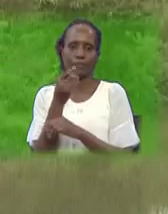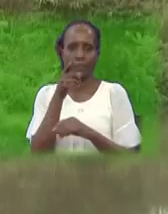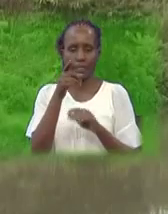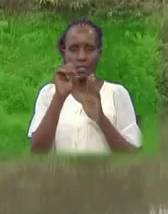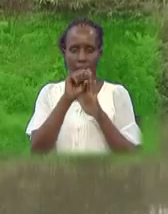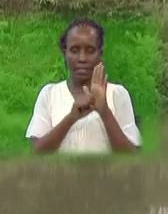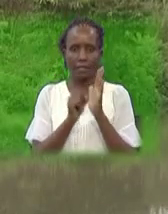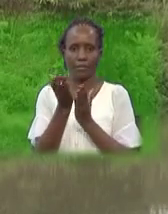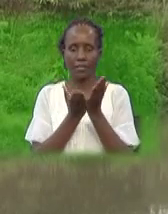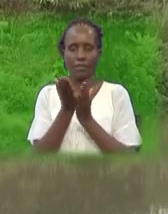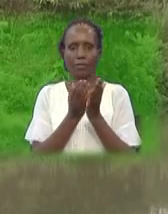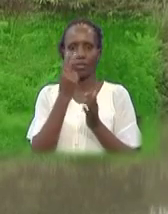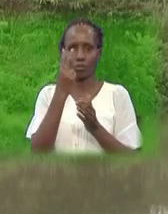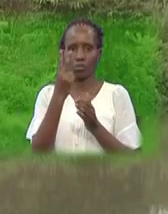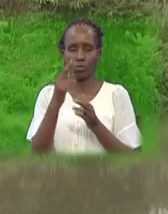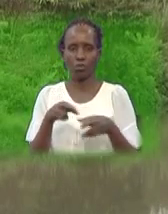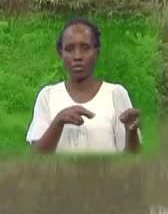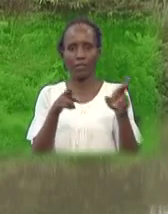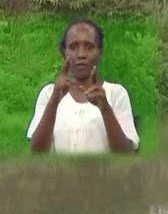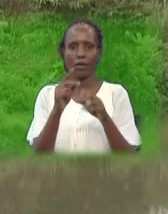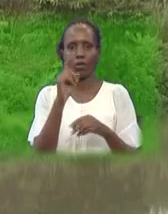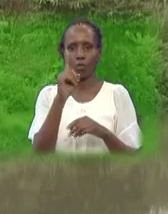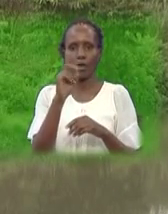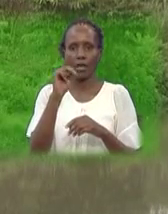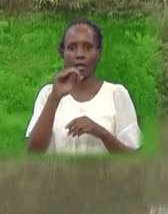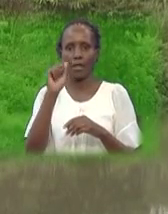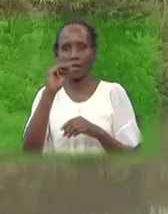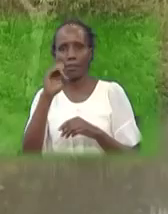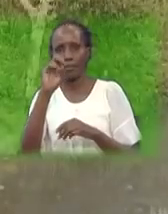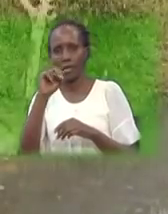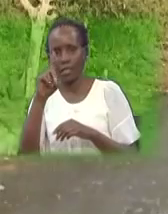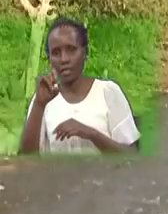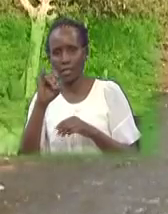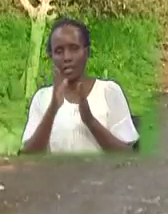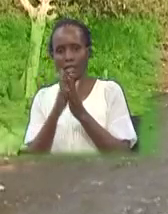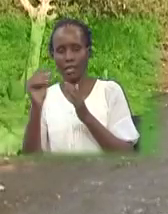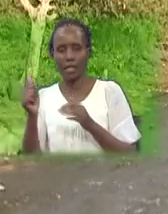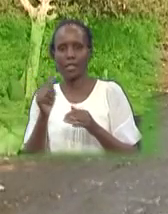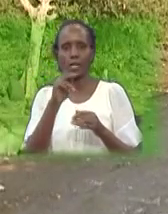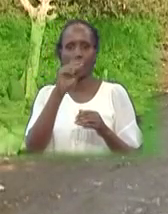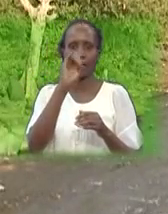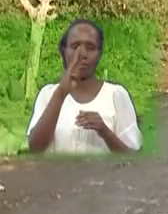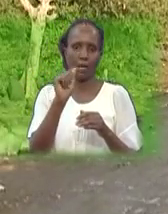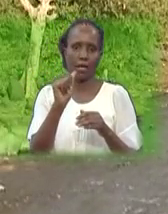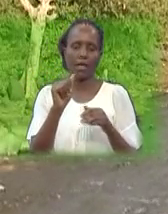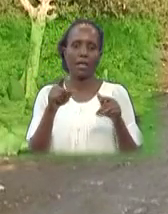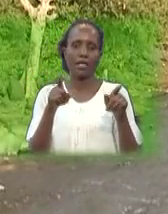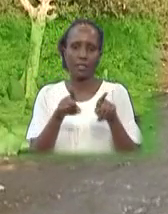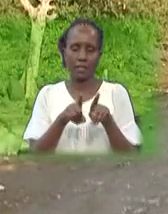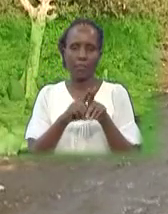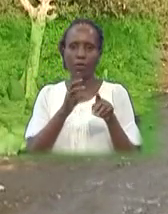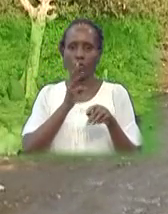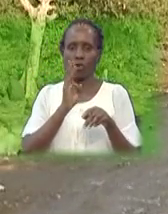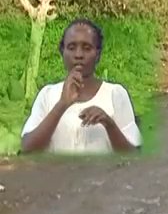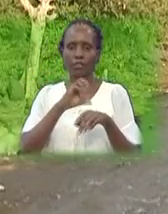The scheme is served by two main rivers, namely Nyamindi and Kiba. Irrigation water is abstracted from the